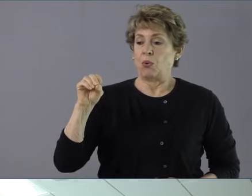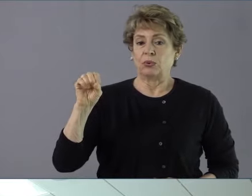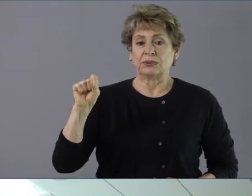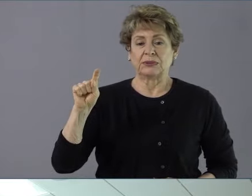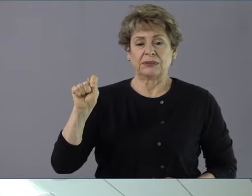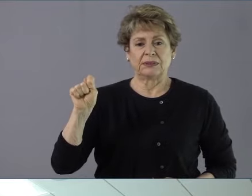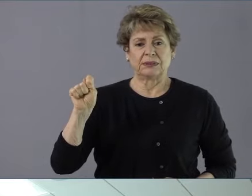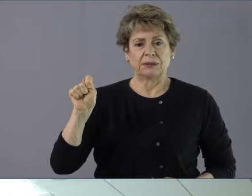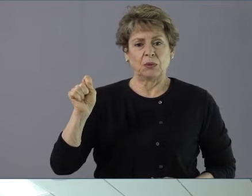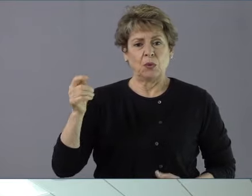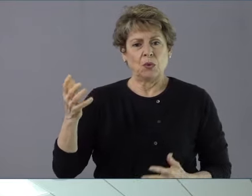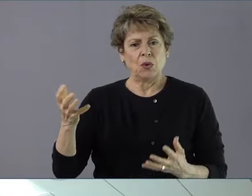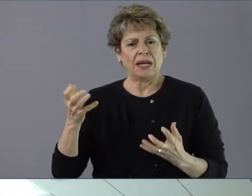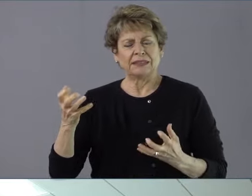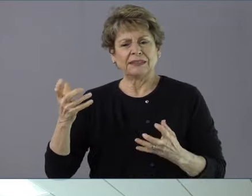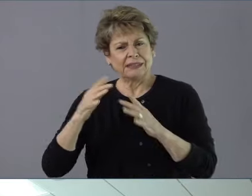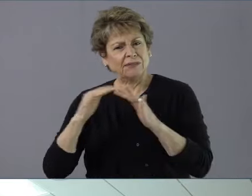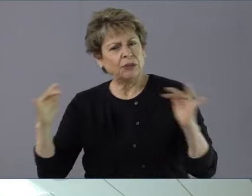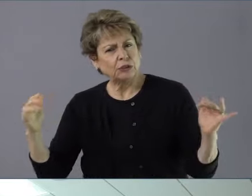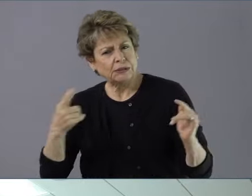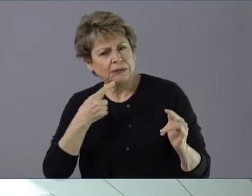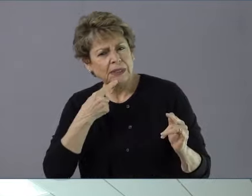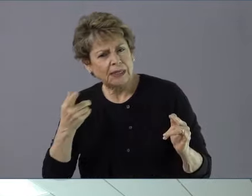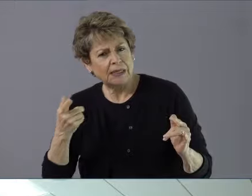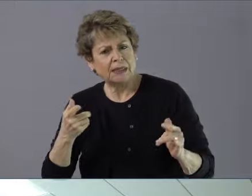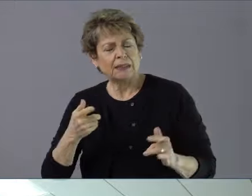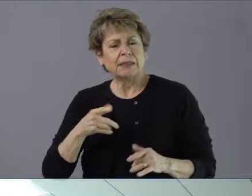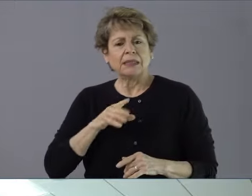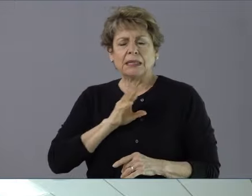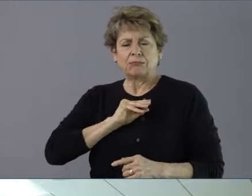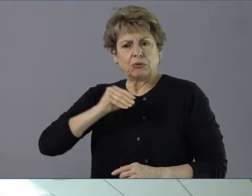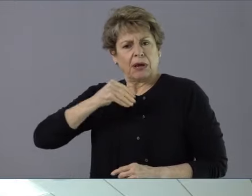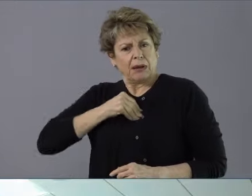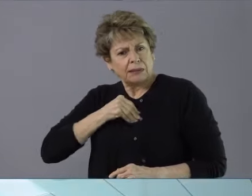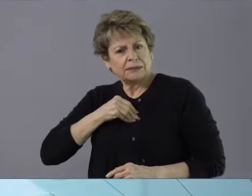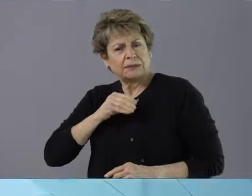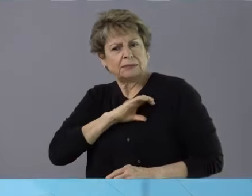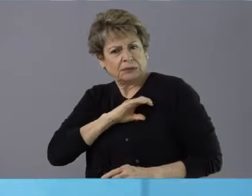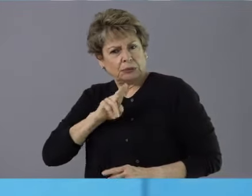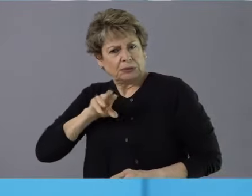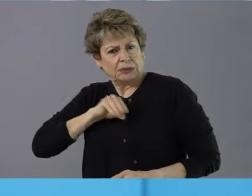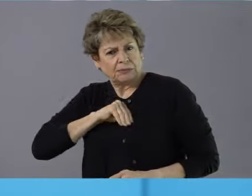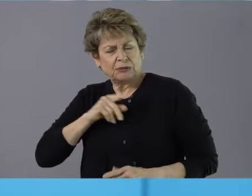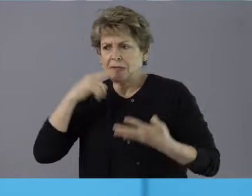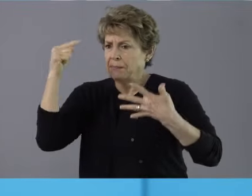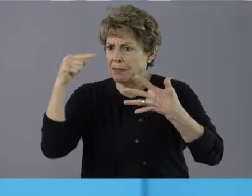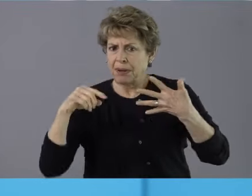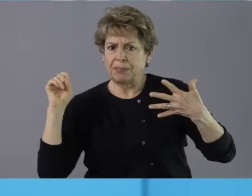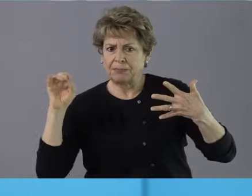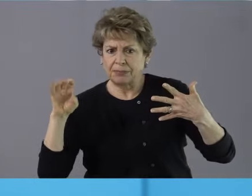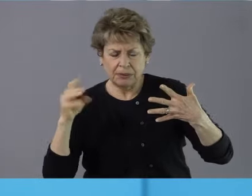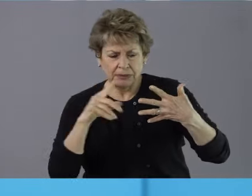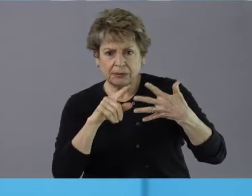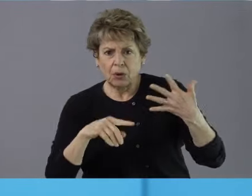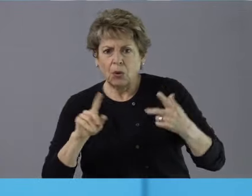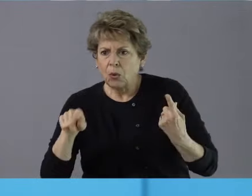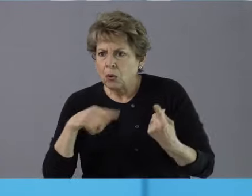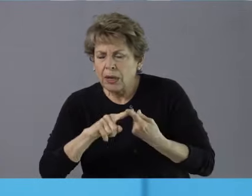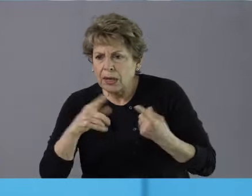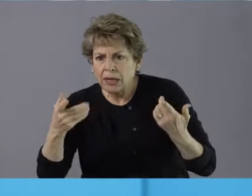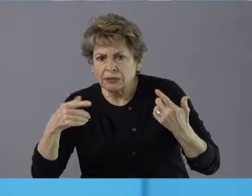body-worn cameras. What is your timetable on getting these things done? Thank you, Courtney. The